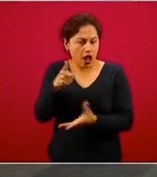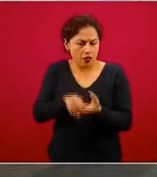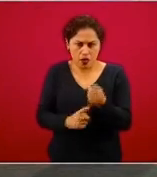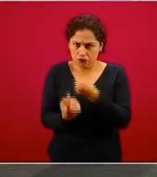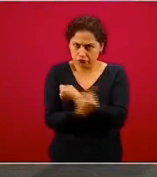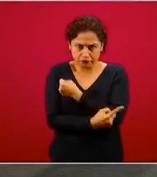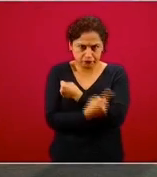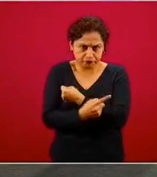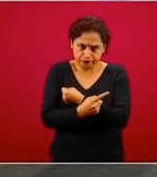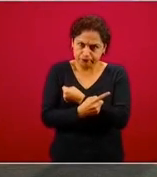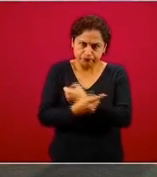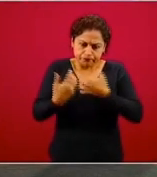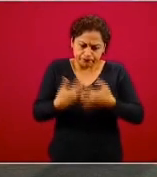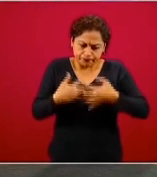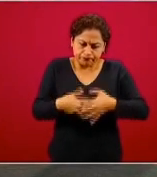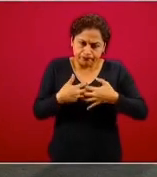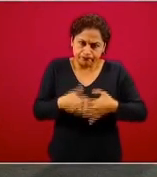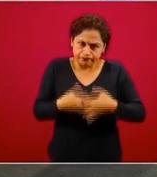Now, talking about